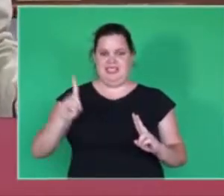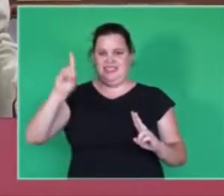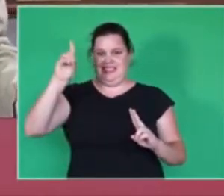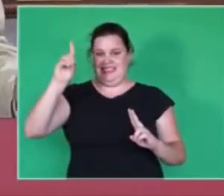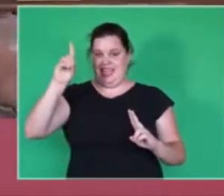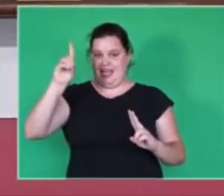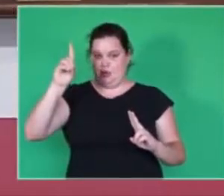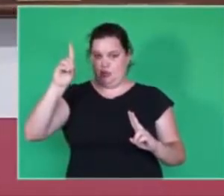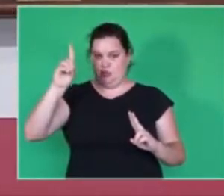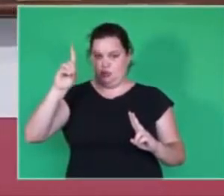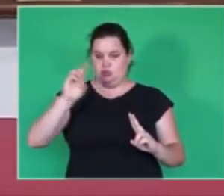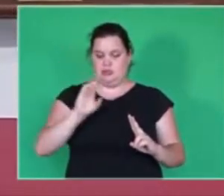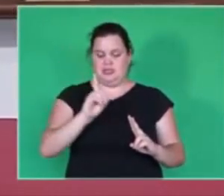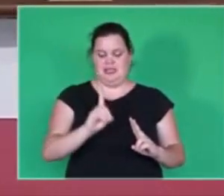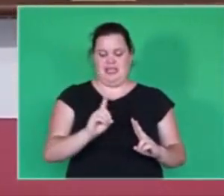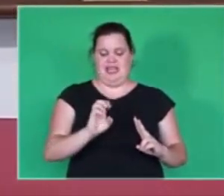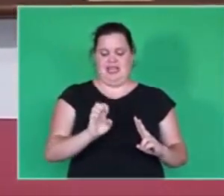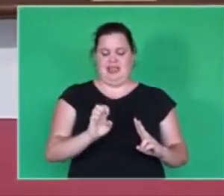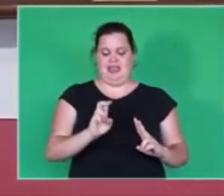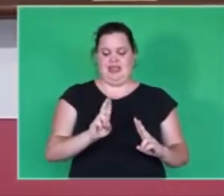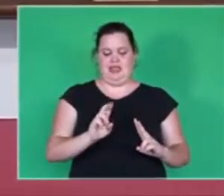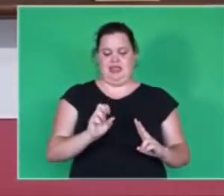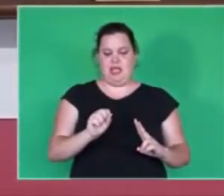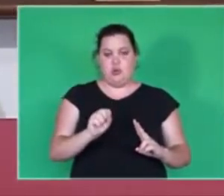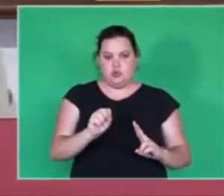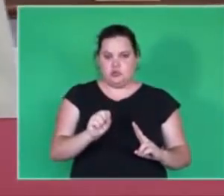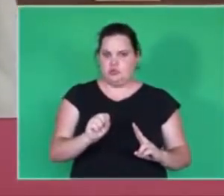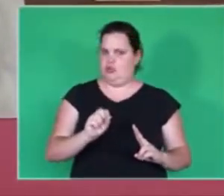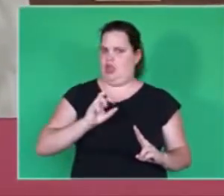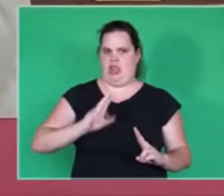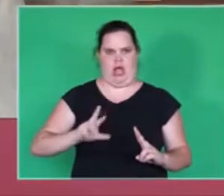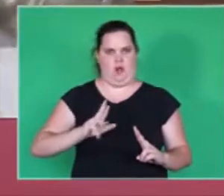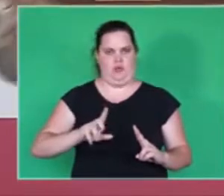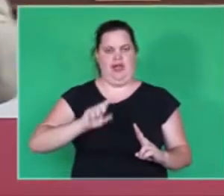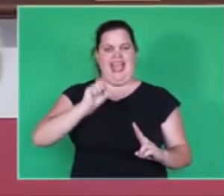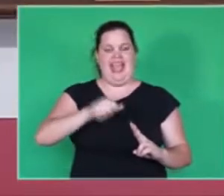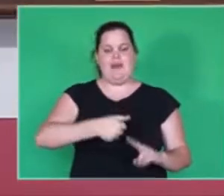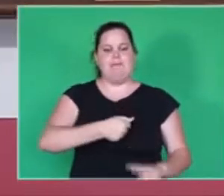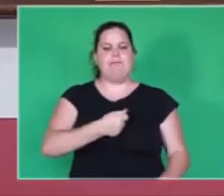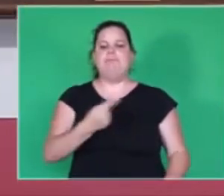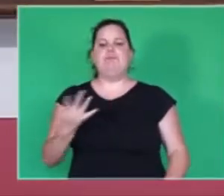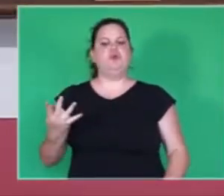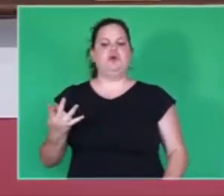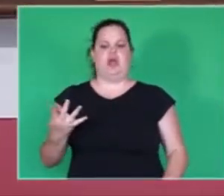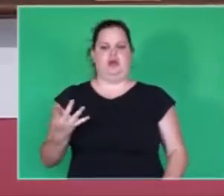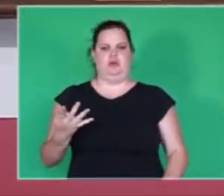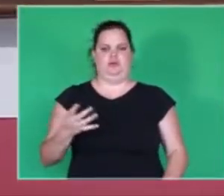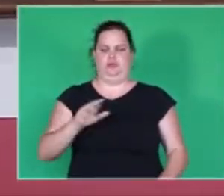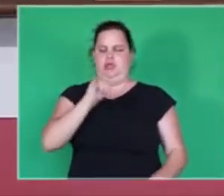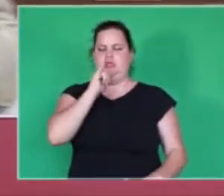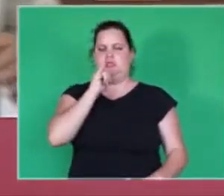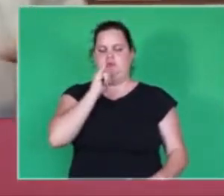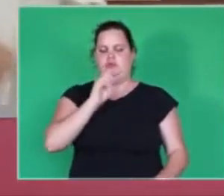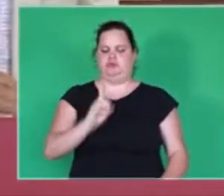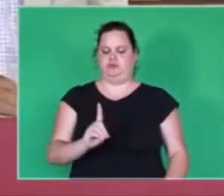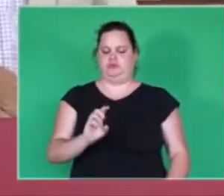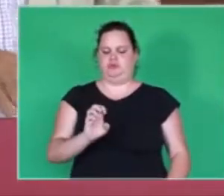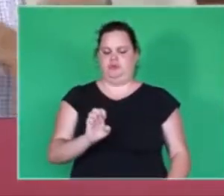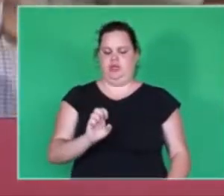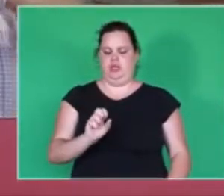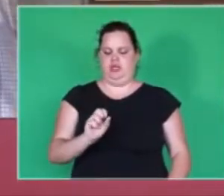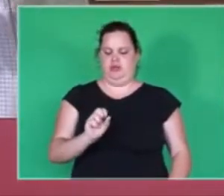used the word gods. They used plural, because the mystics of the Greeks, they spoke of a god for